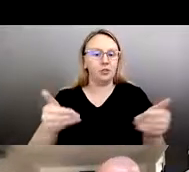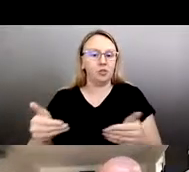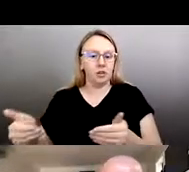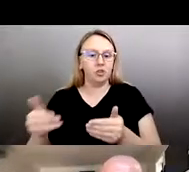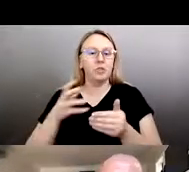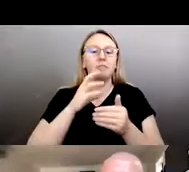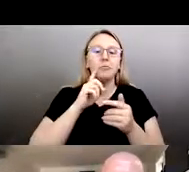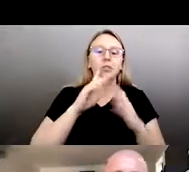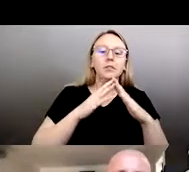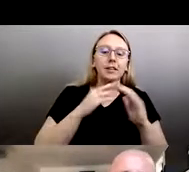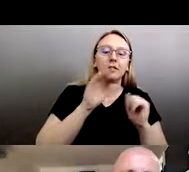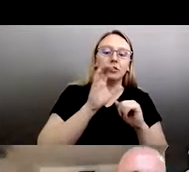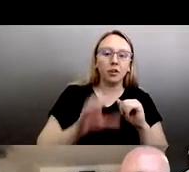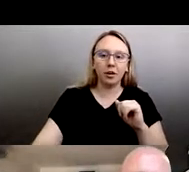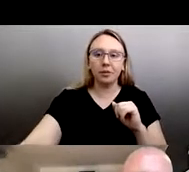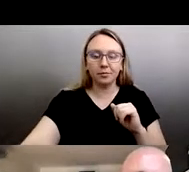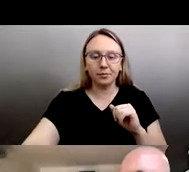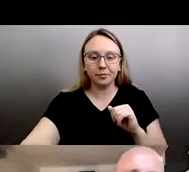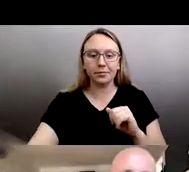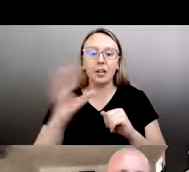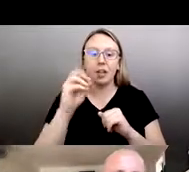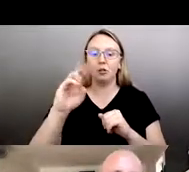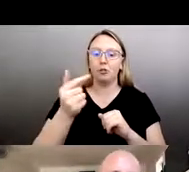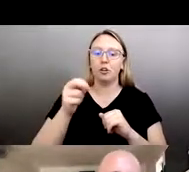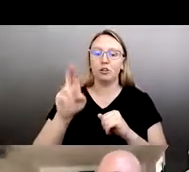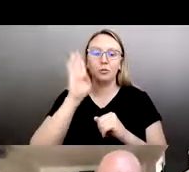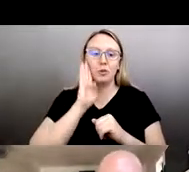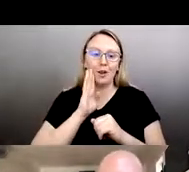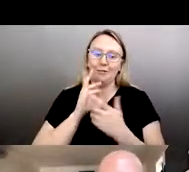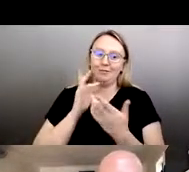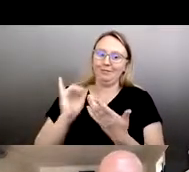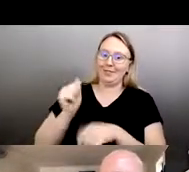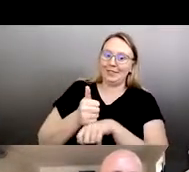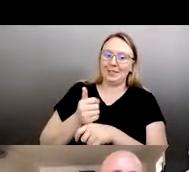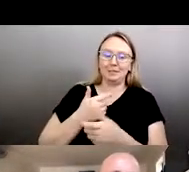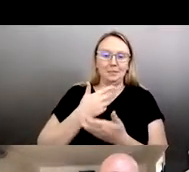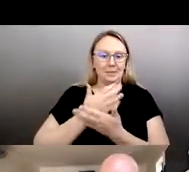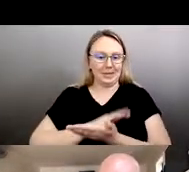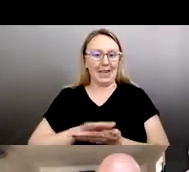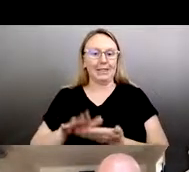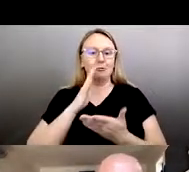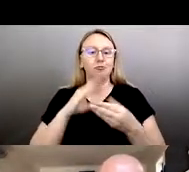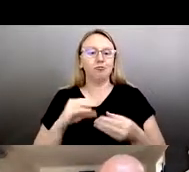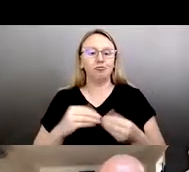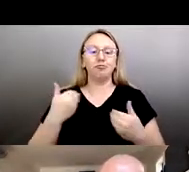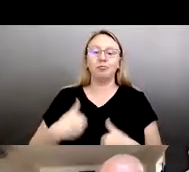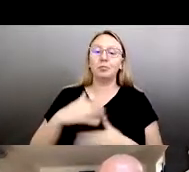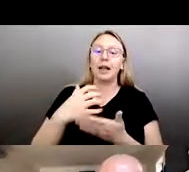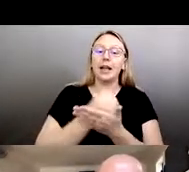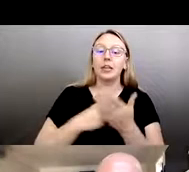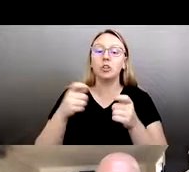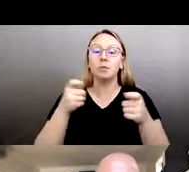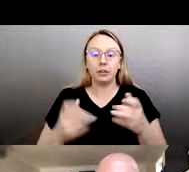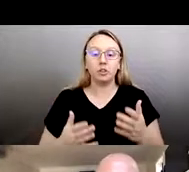and Roger Brown. You really set us up nicely. But my name is James Connolly, and I'm the collection manager of the Roger Brown Study